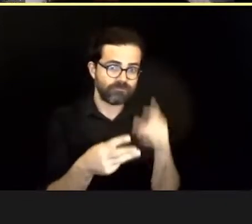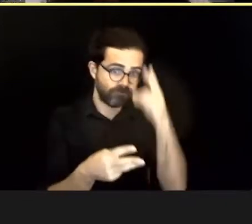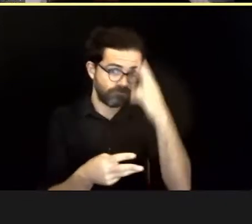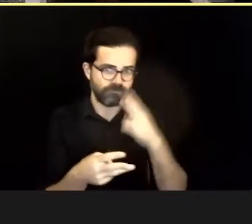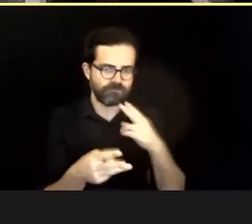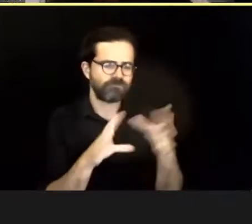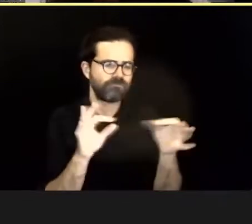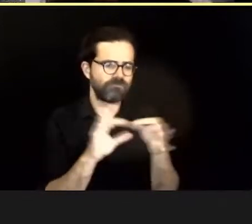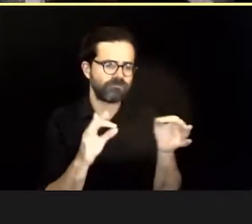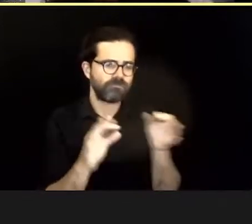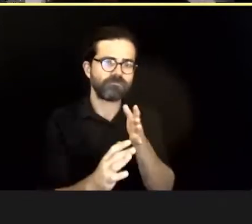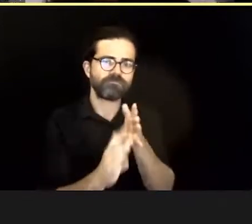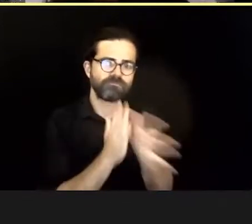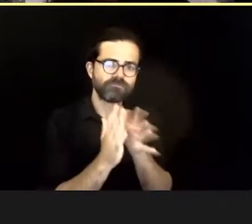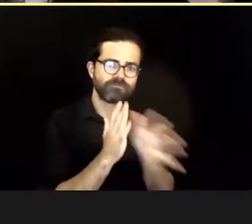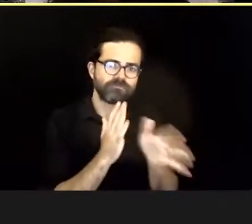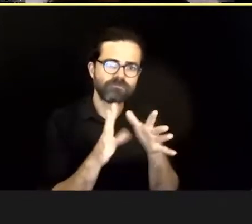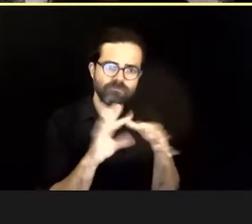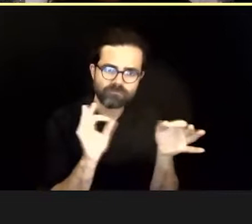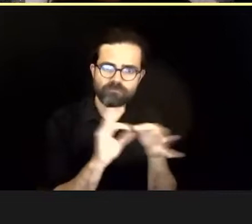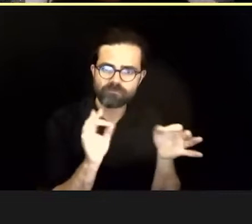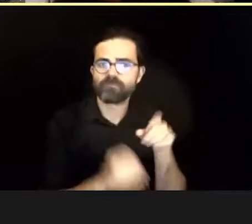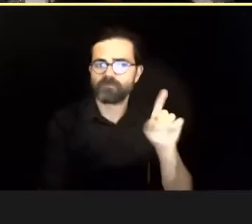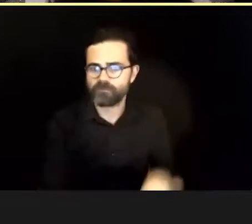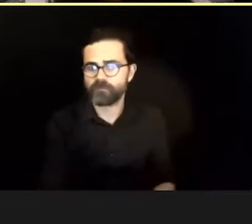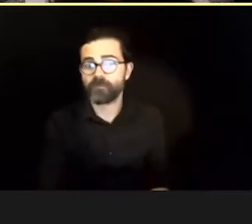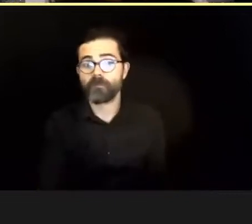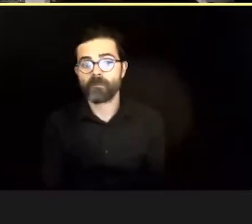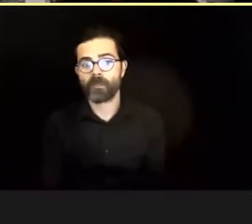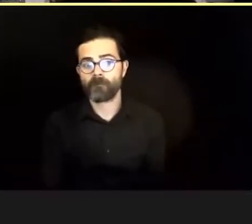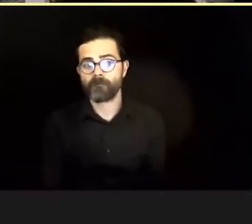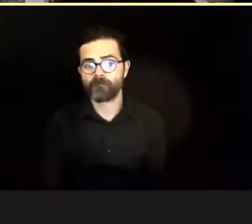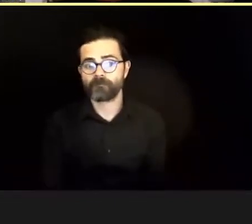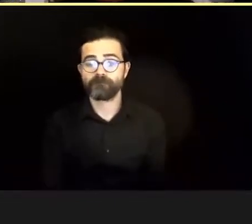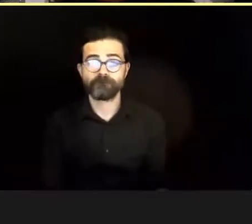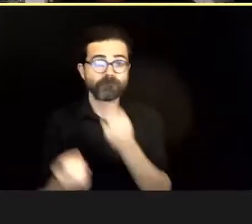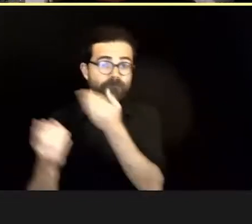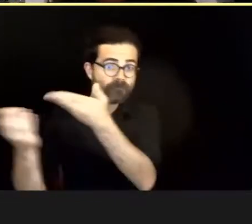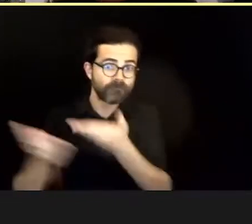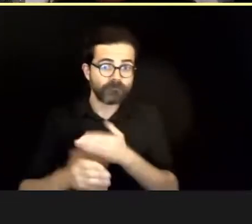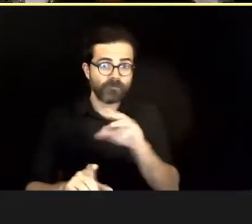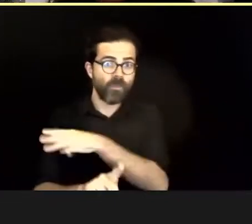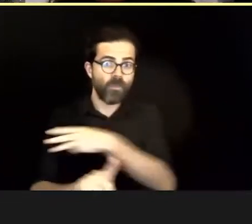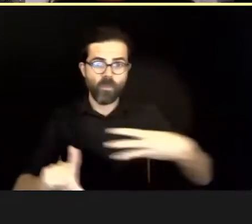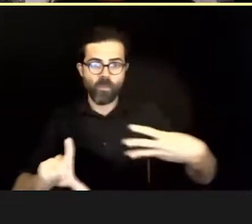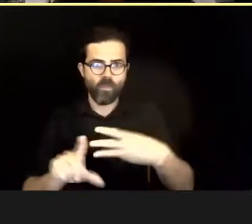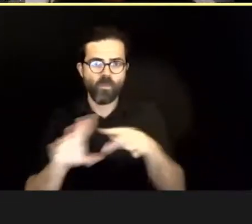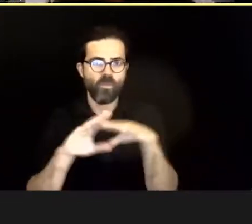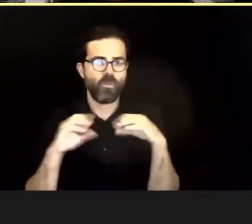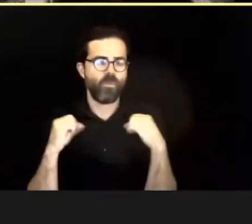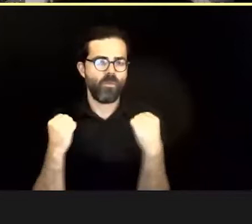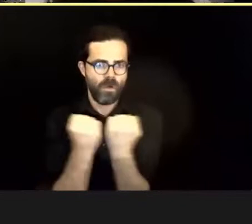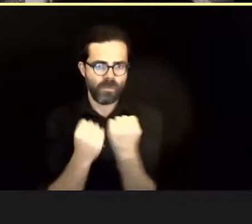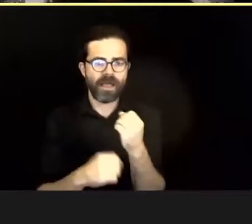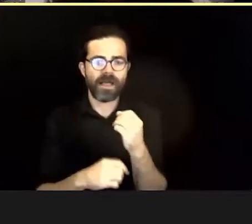started. Welcome to our webinar on online care services or telecare services. This involves the delivery